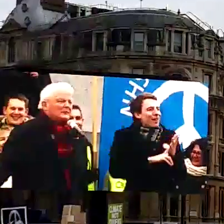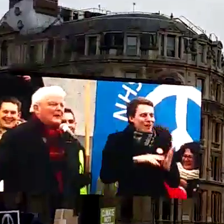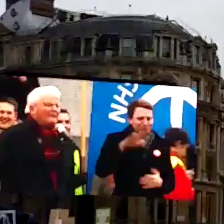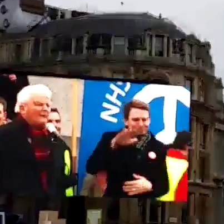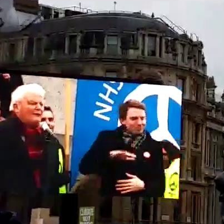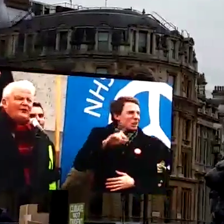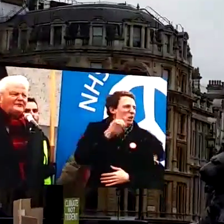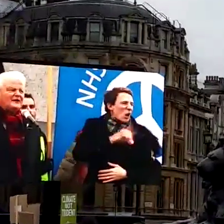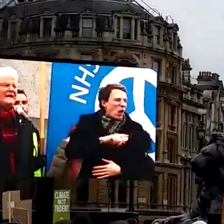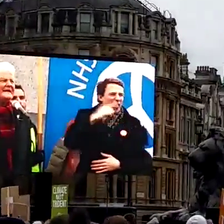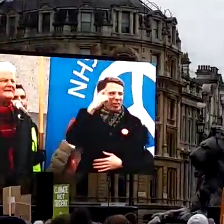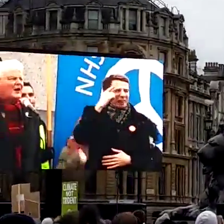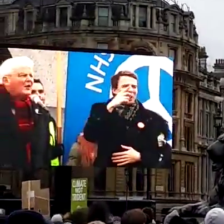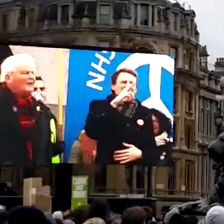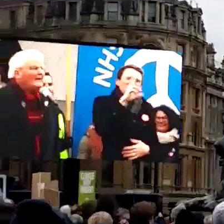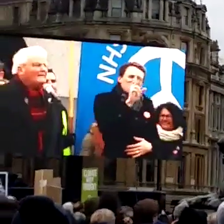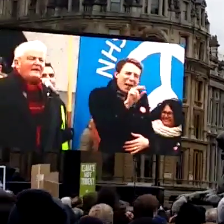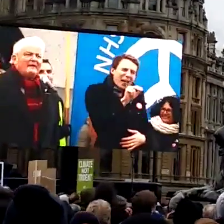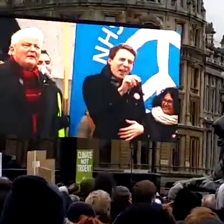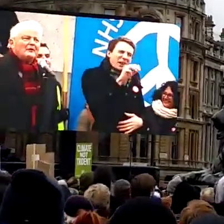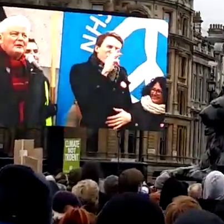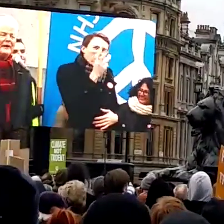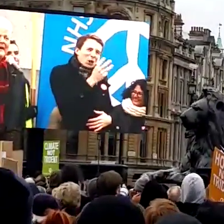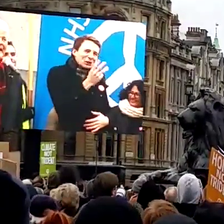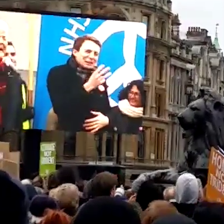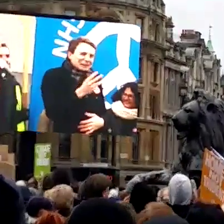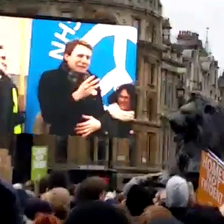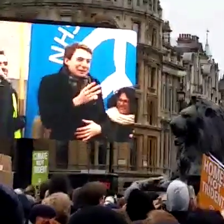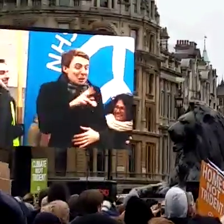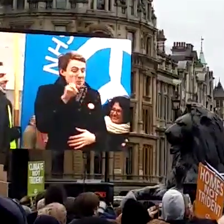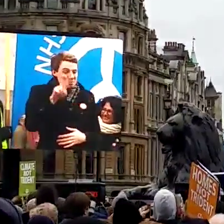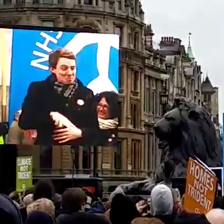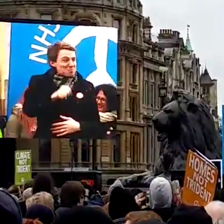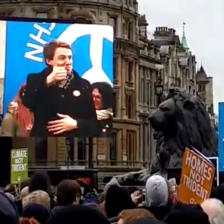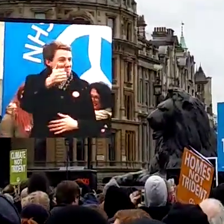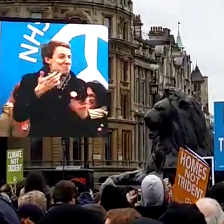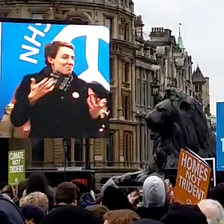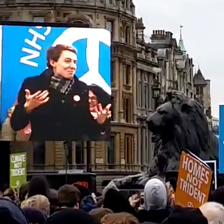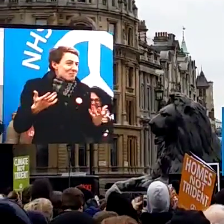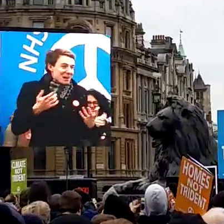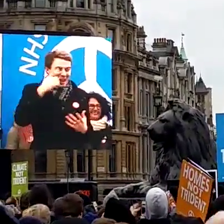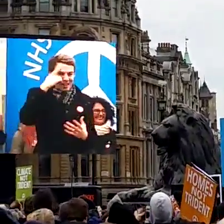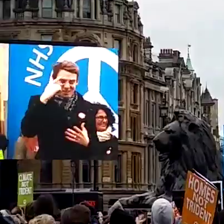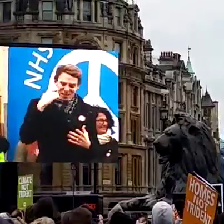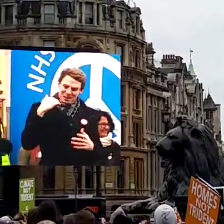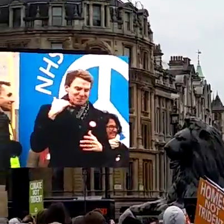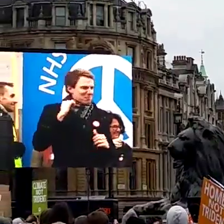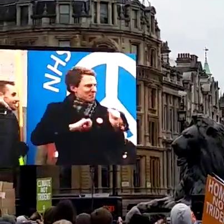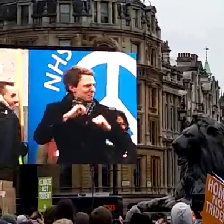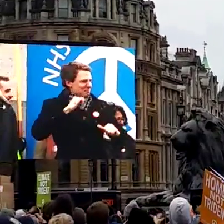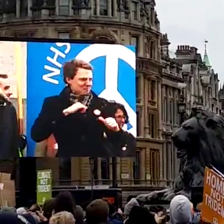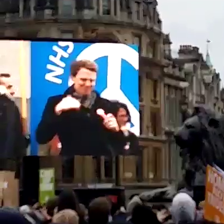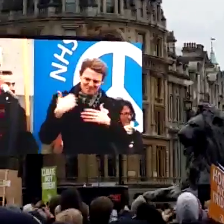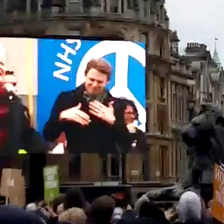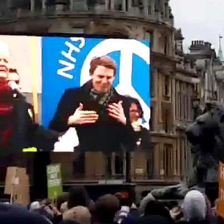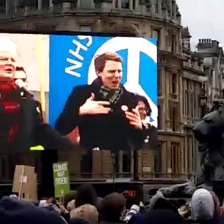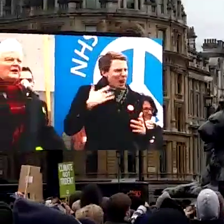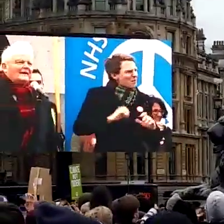She was about 12 or 13 years old. Very good looking. And I think she's done very well. Give her a good